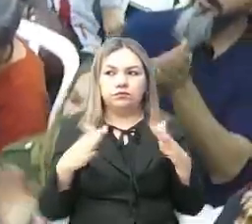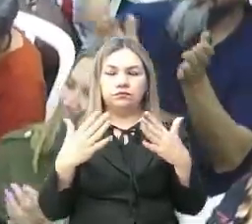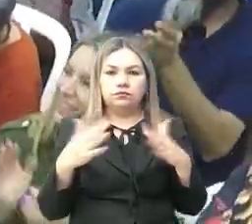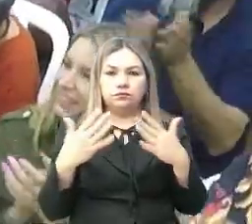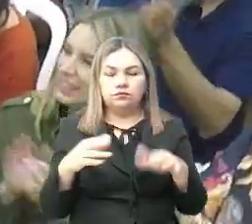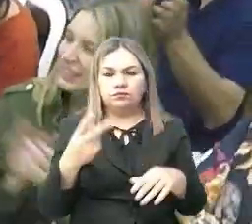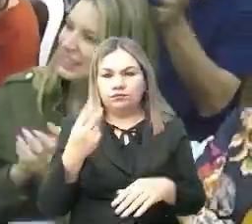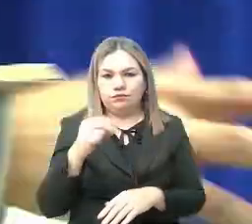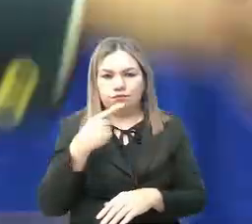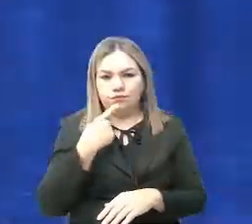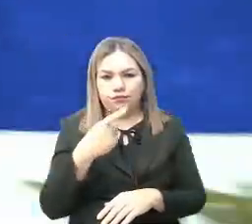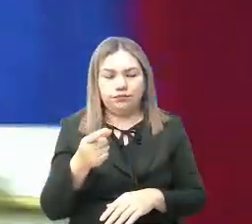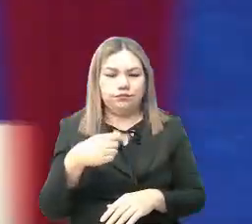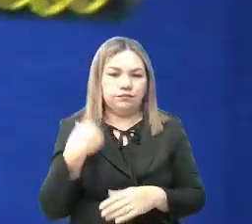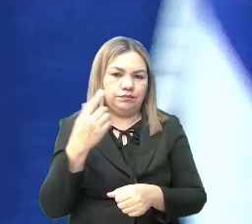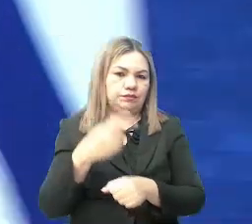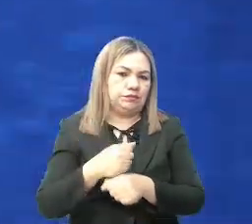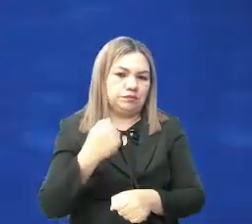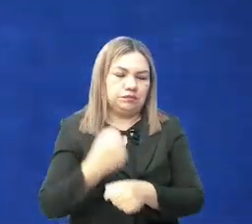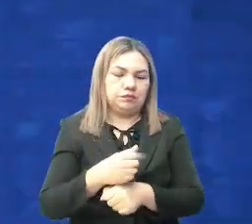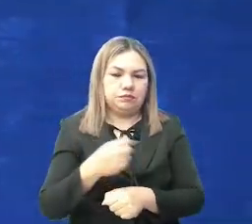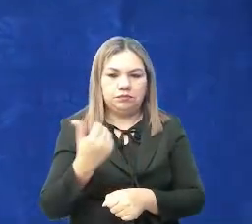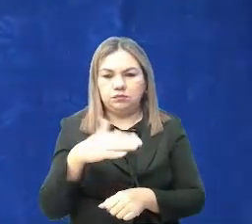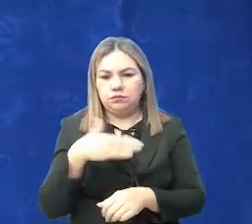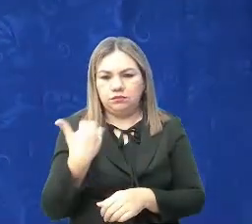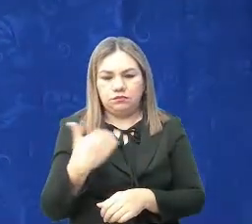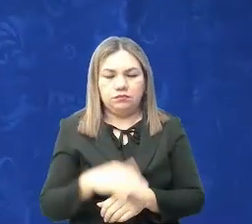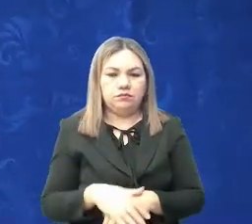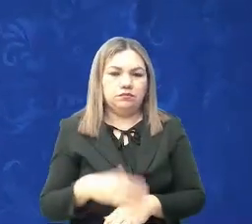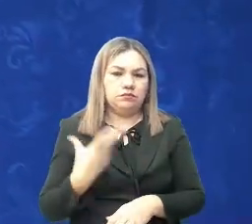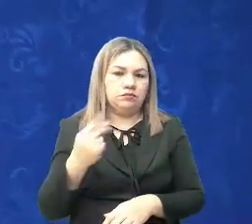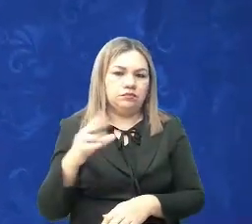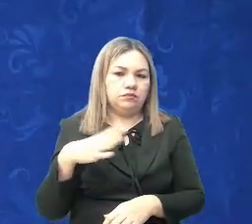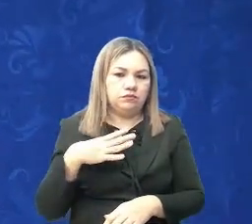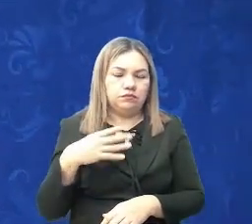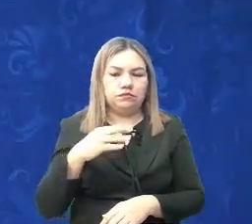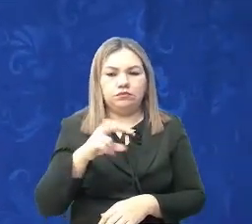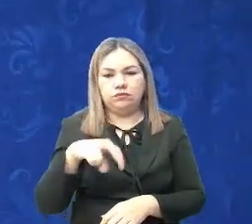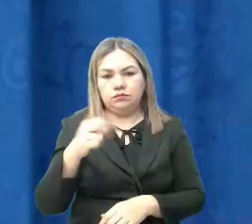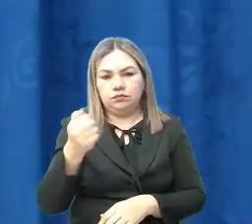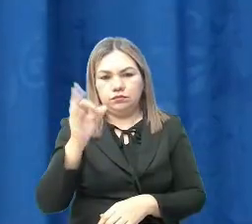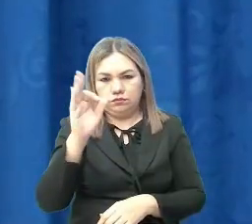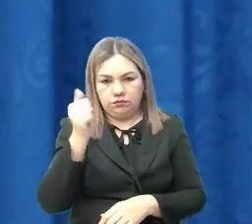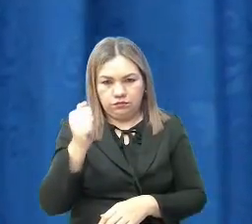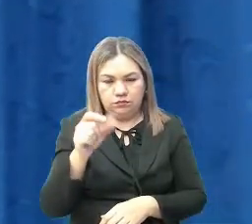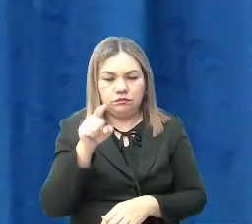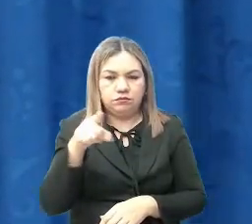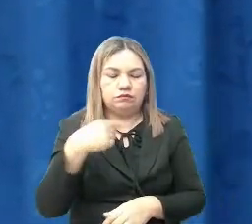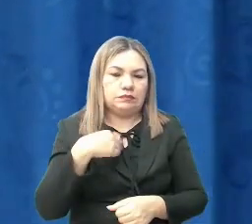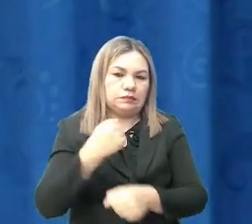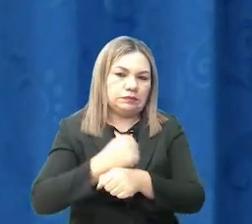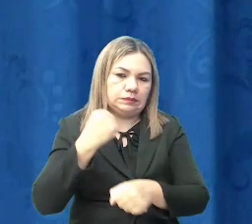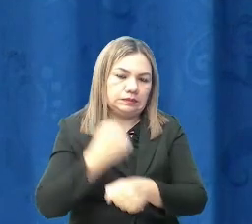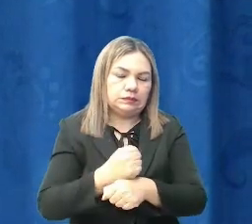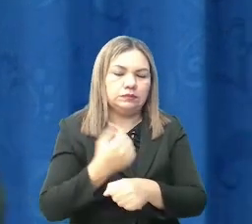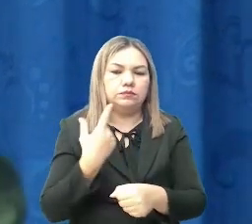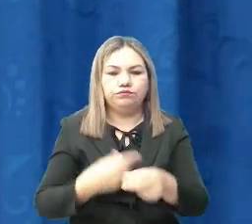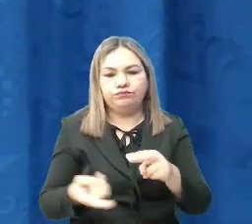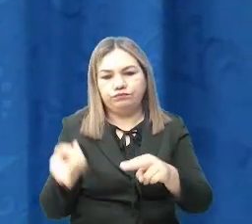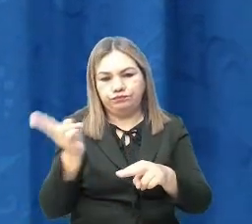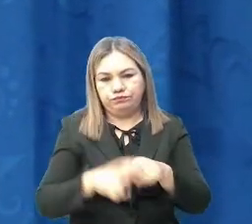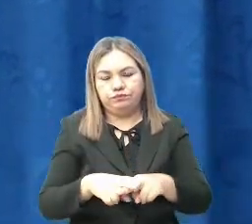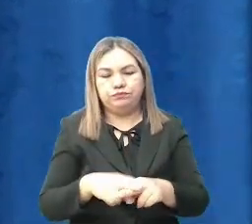Stop saying, I don't have a job. Stop saying that. because you will have a job until